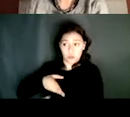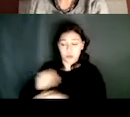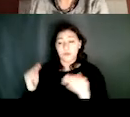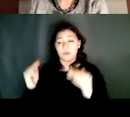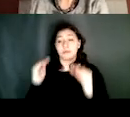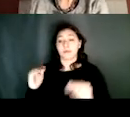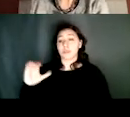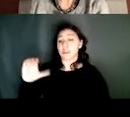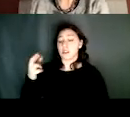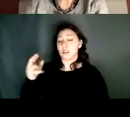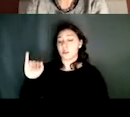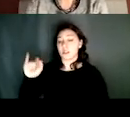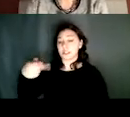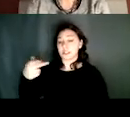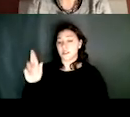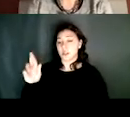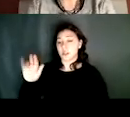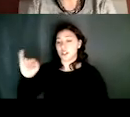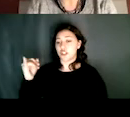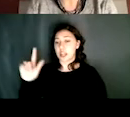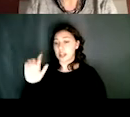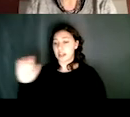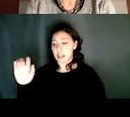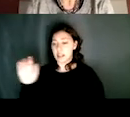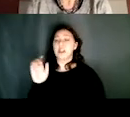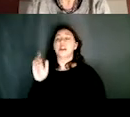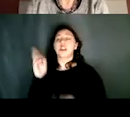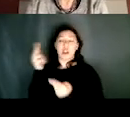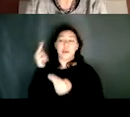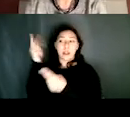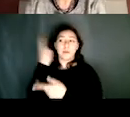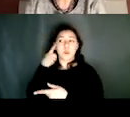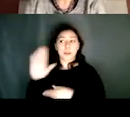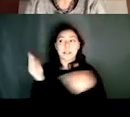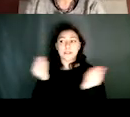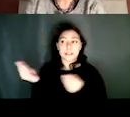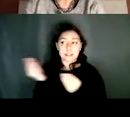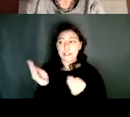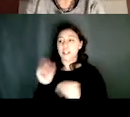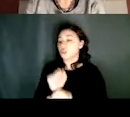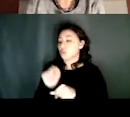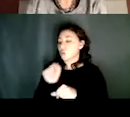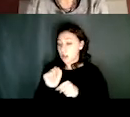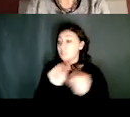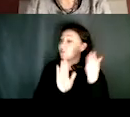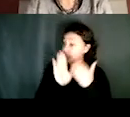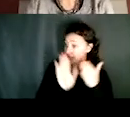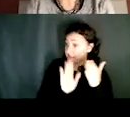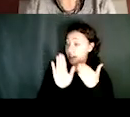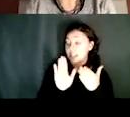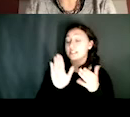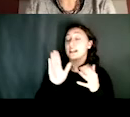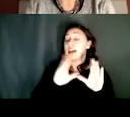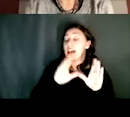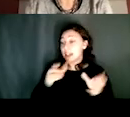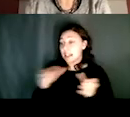Christopher Lee is nominated for his inclusive facilitation work, both in face-to-face classes as well as fully asynchronous